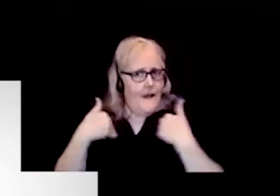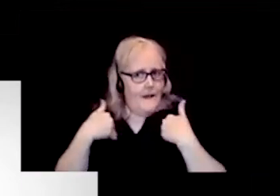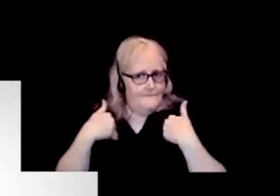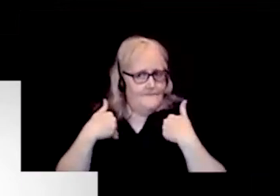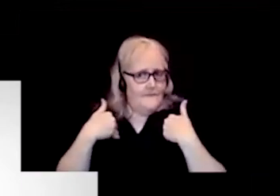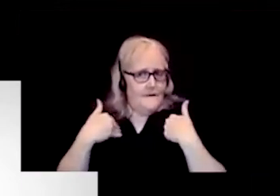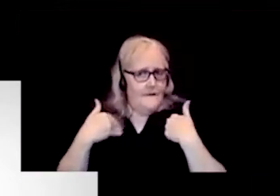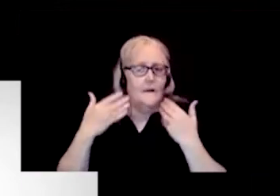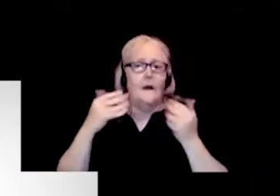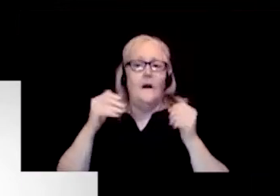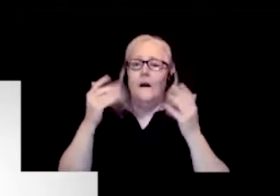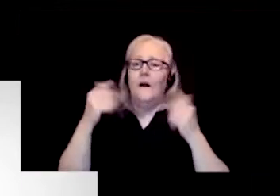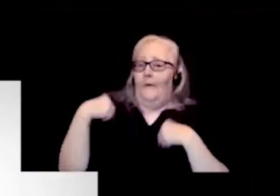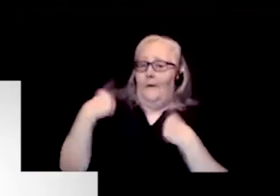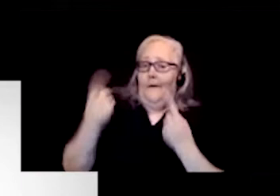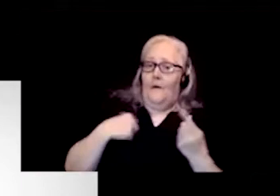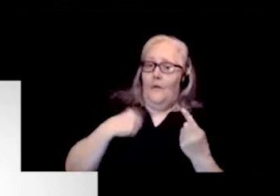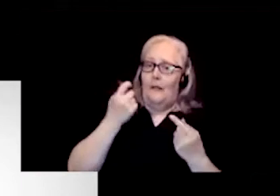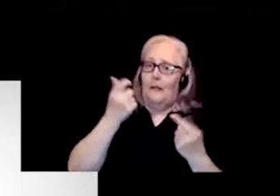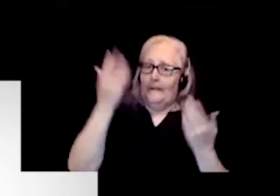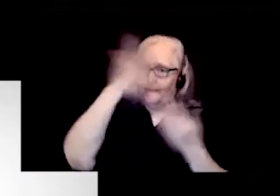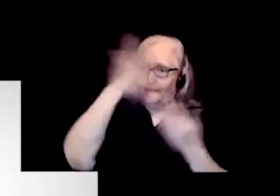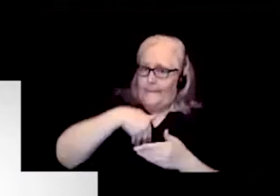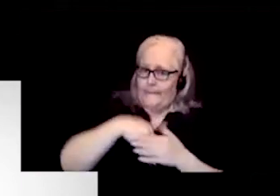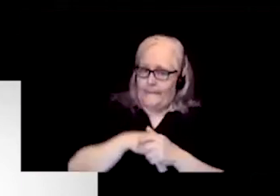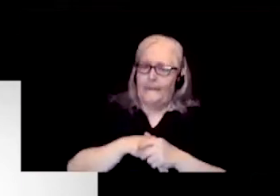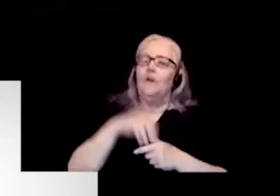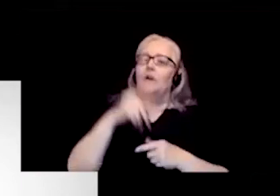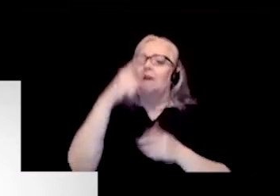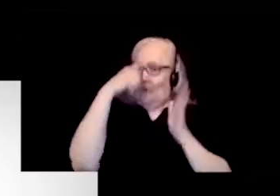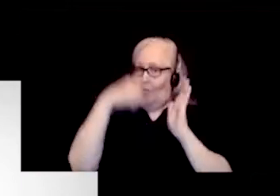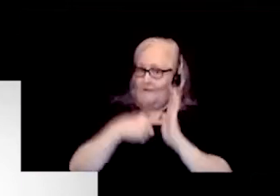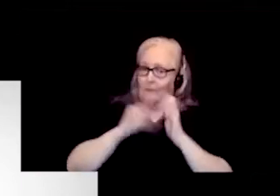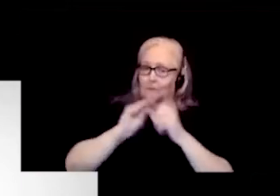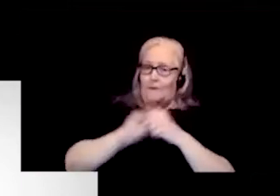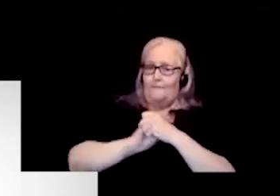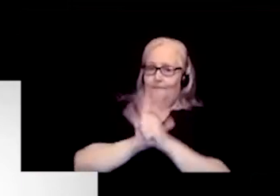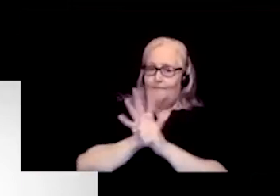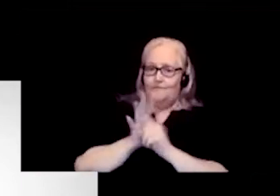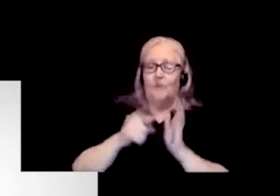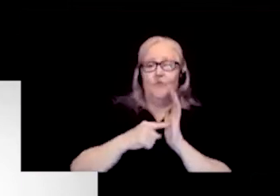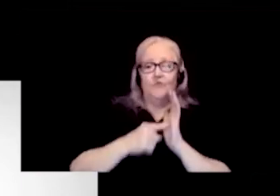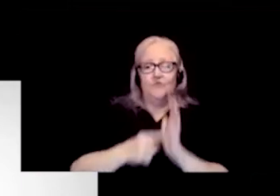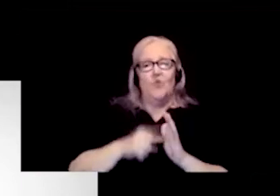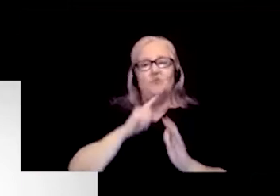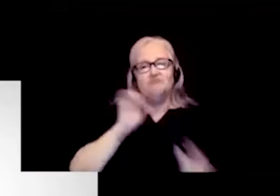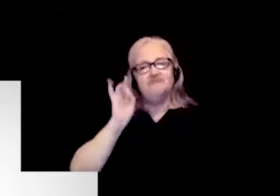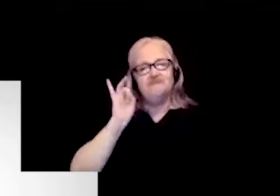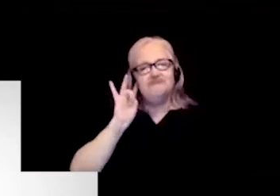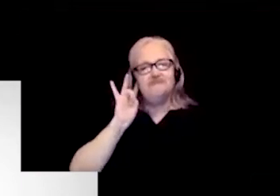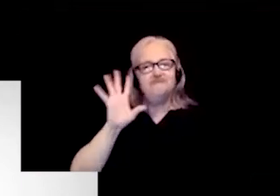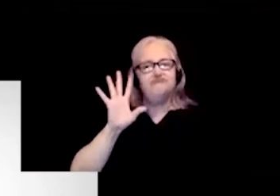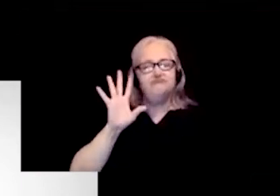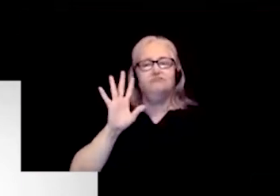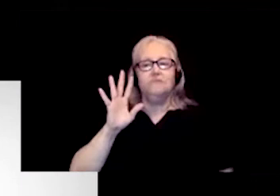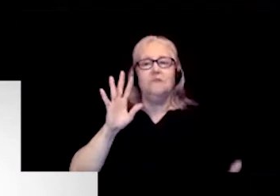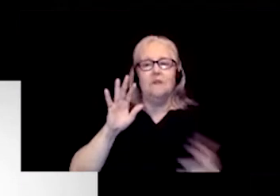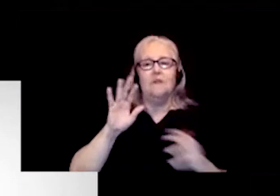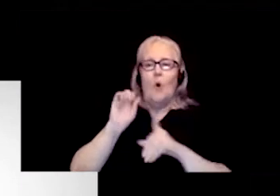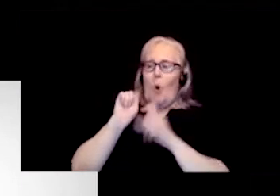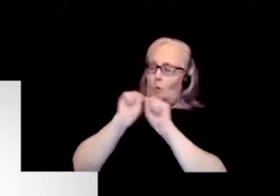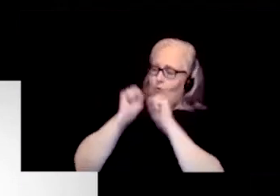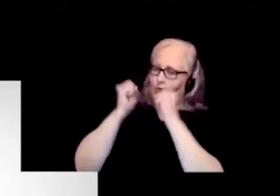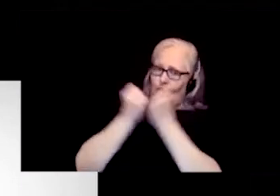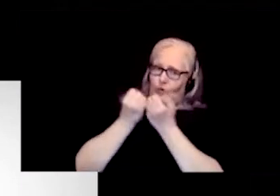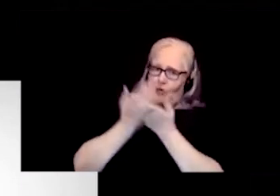This pandemic demonstrates the inconvenient and harsh truth about the impact of social determinants of health